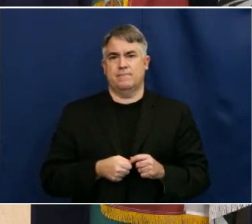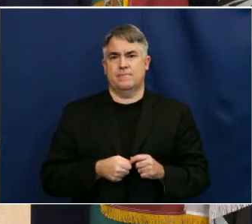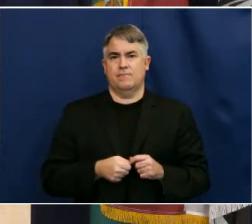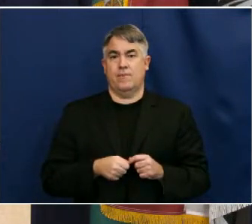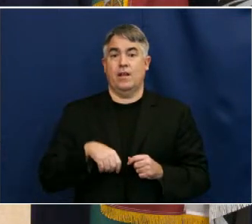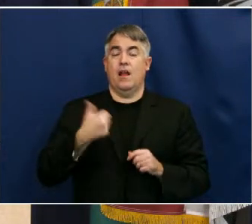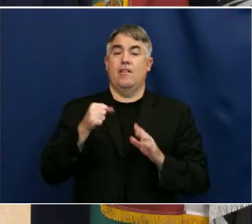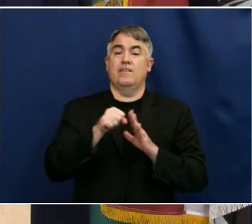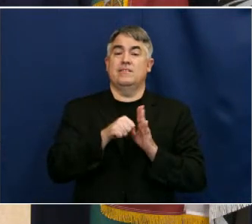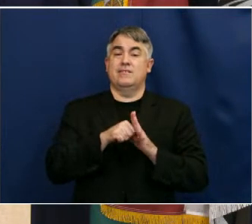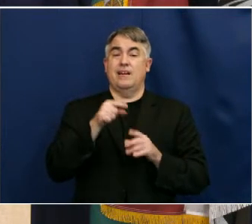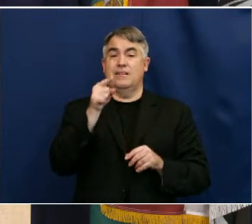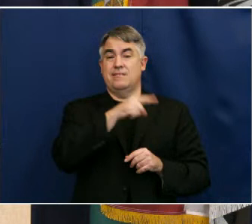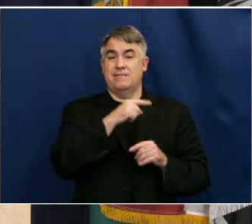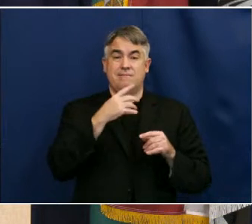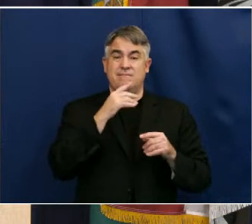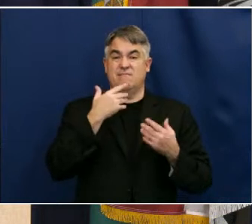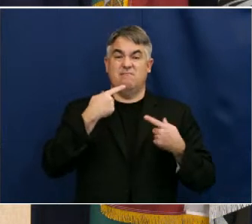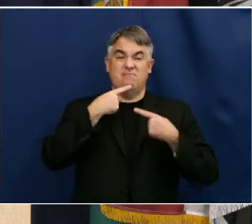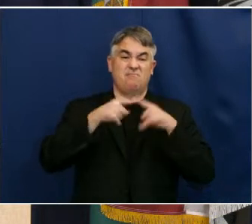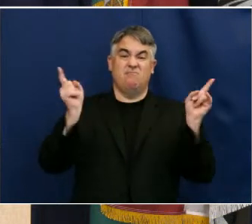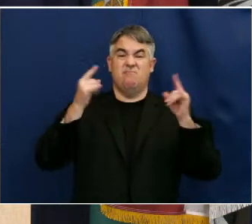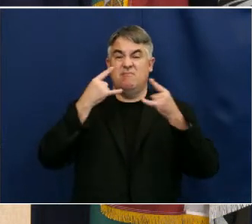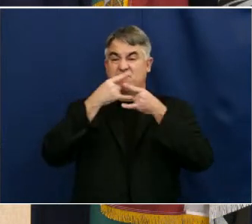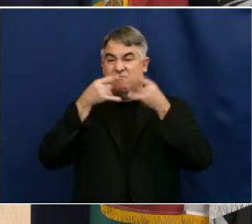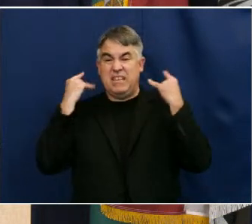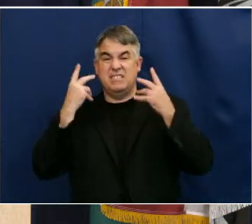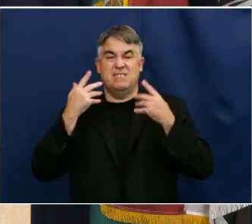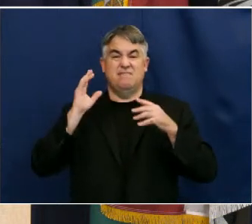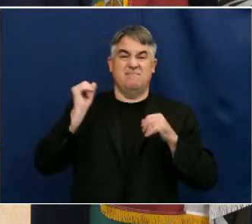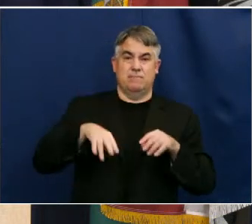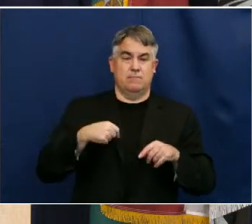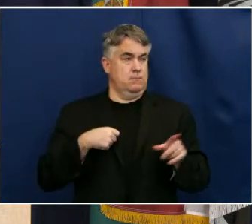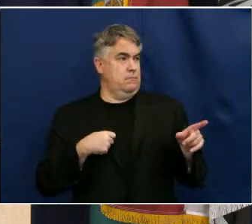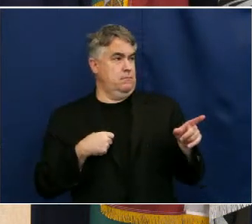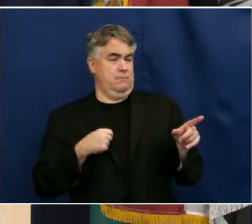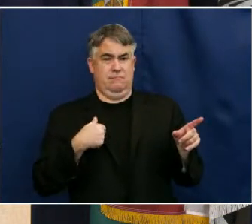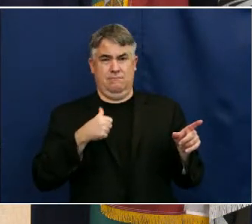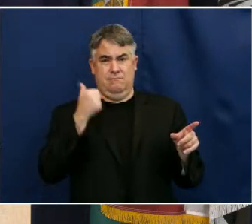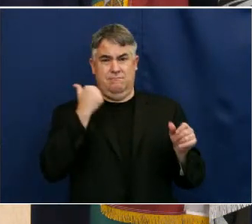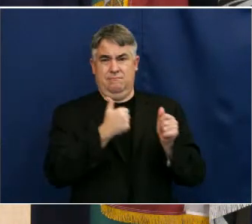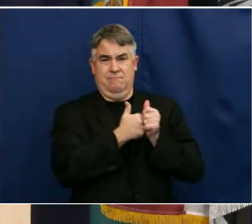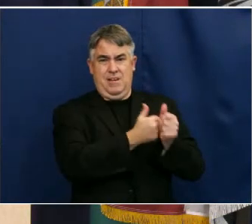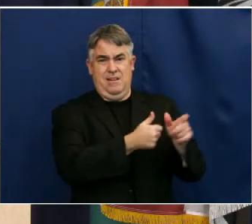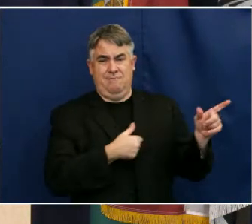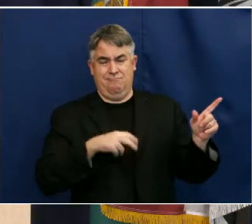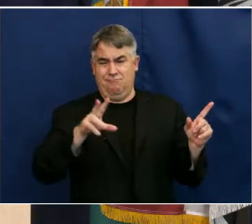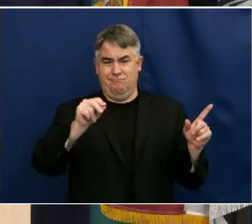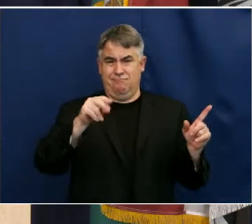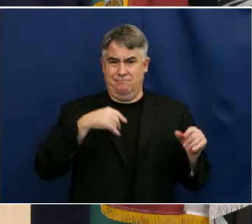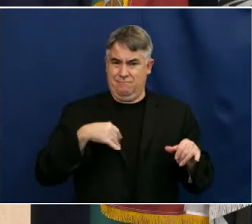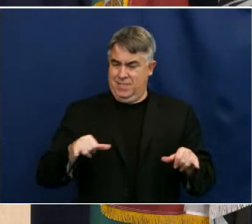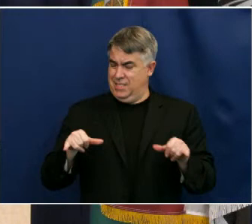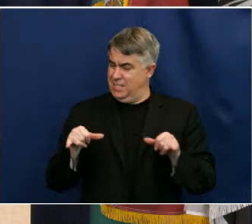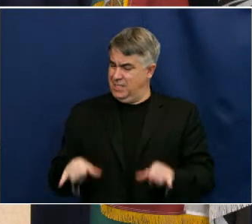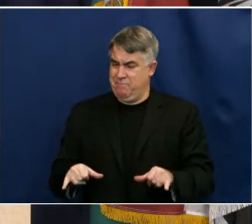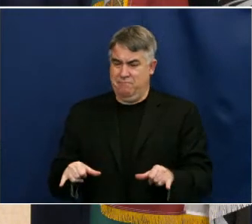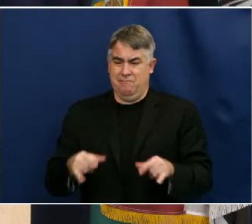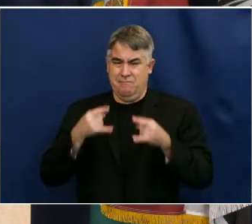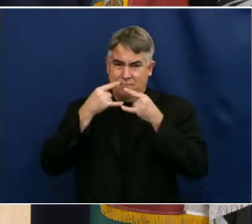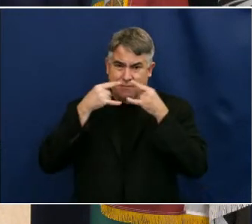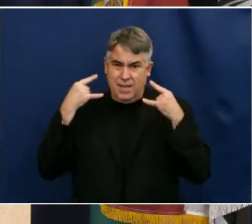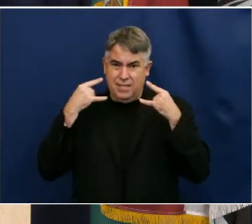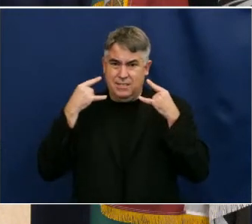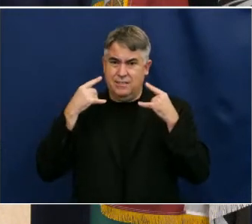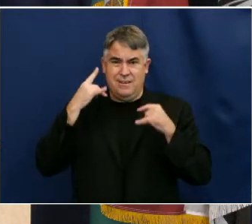face coverings. We are not giving up in the fight against COVID, and we're reminded daily it's easy to become numb